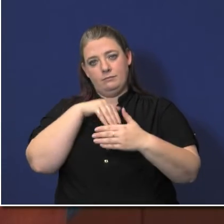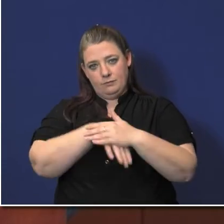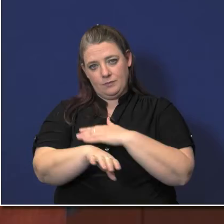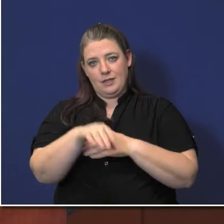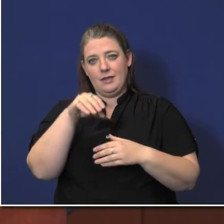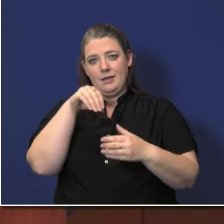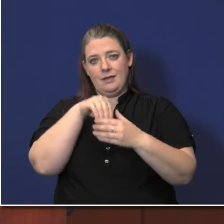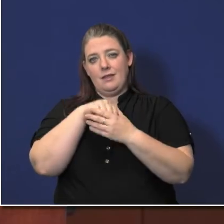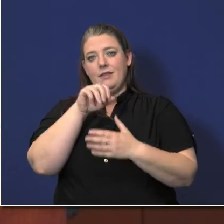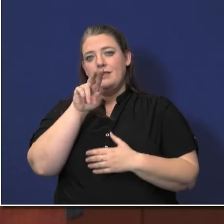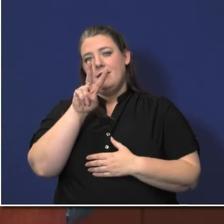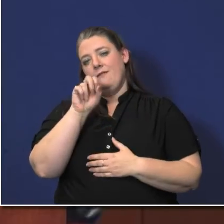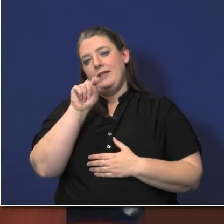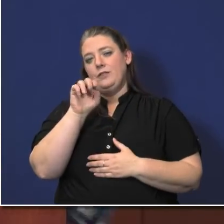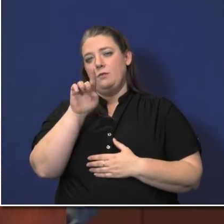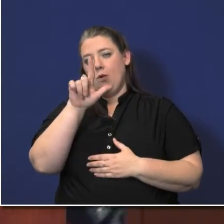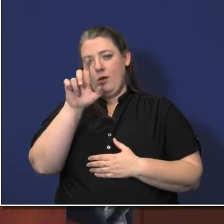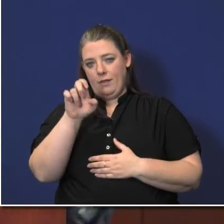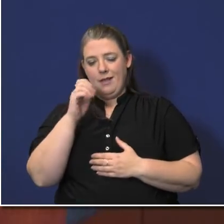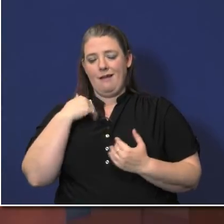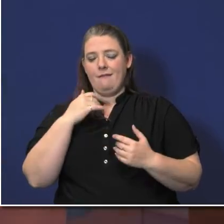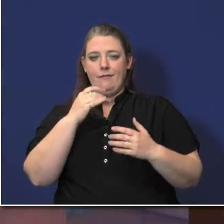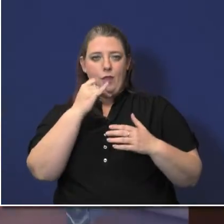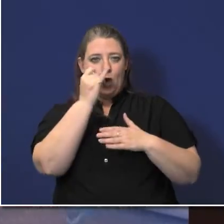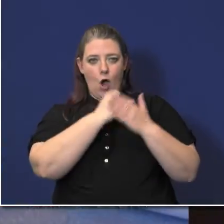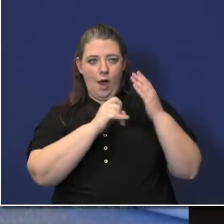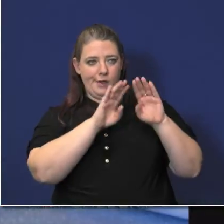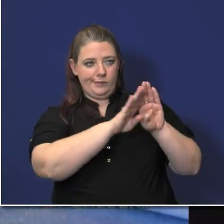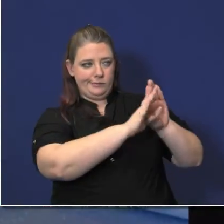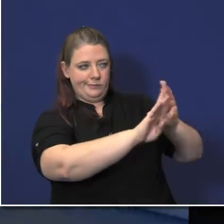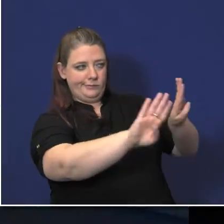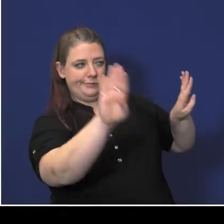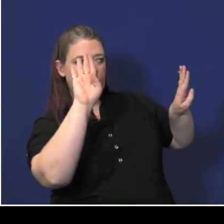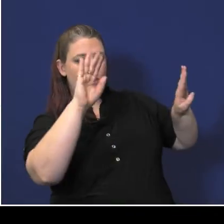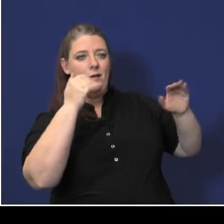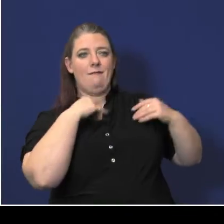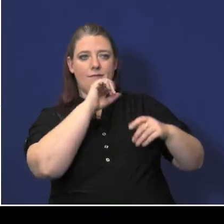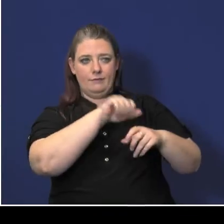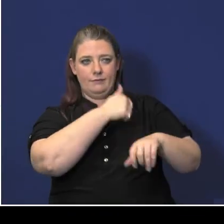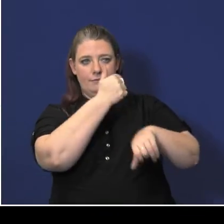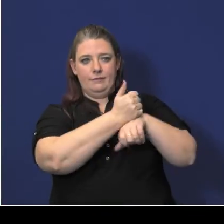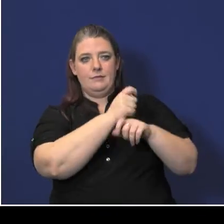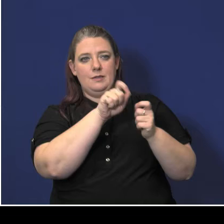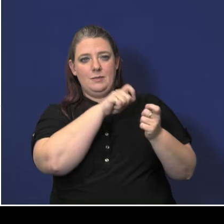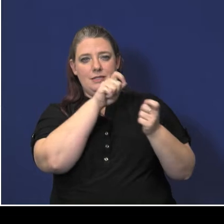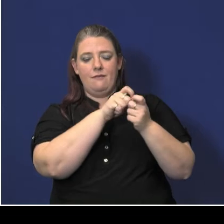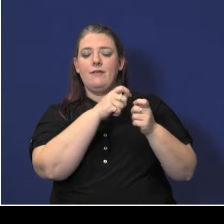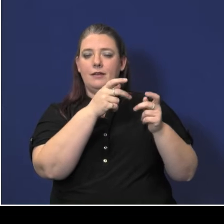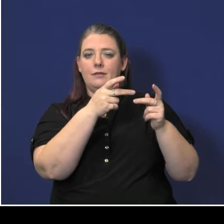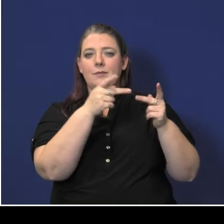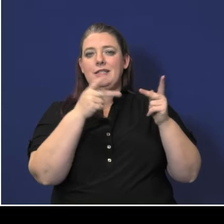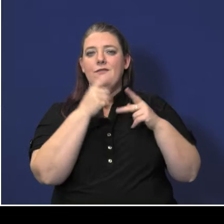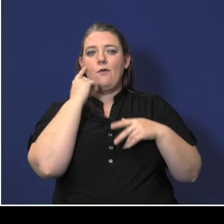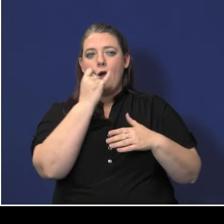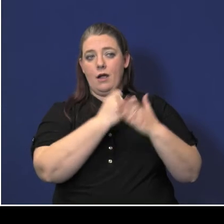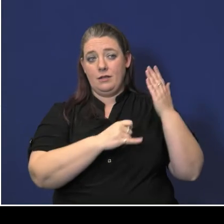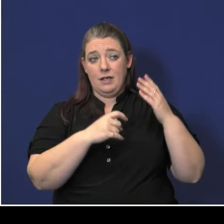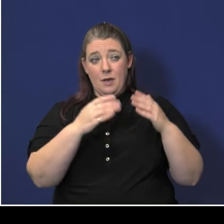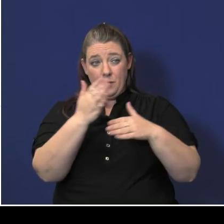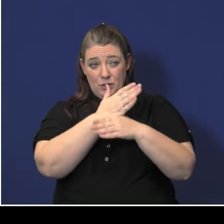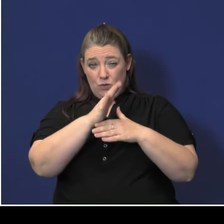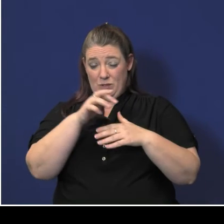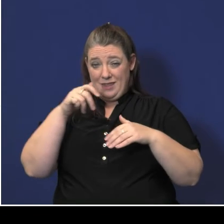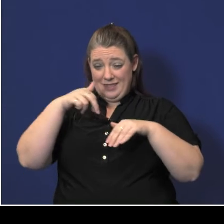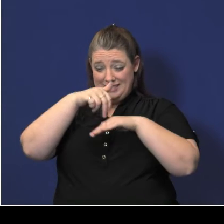vestibule, we have the art and gallery area that immediately gives us a designated area for the arts. In between the stair, as you continue